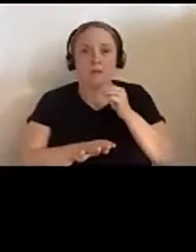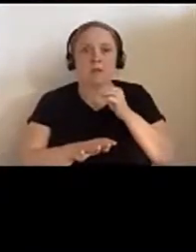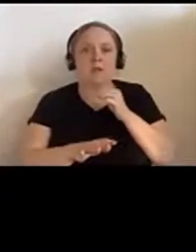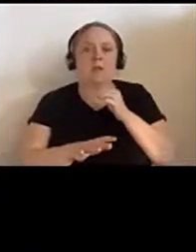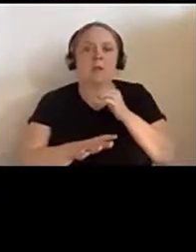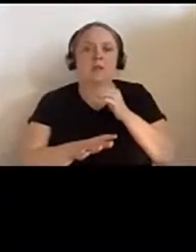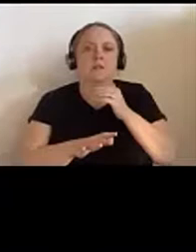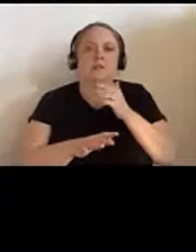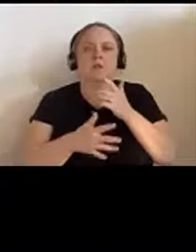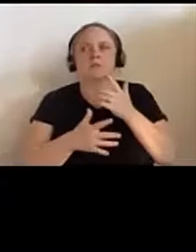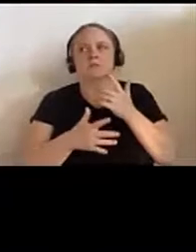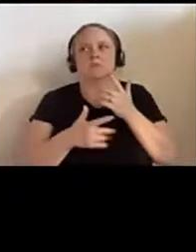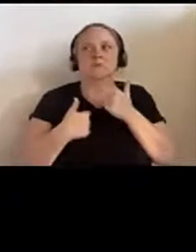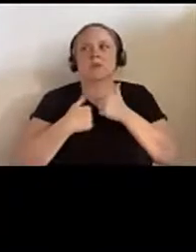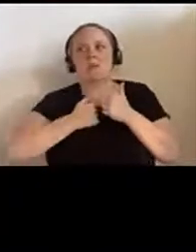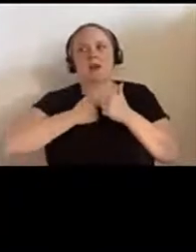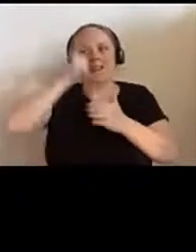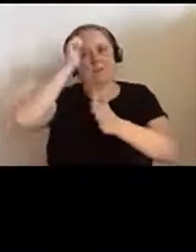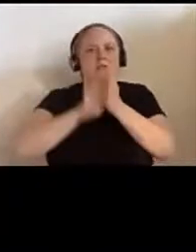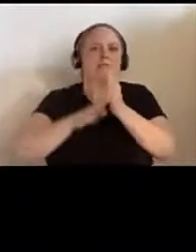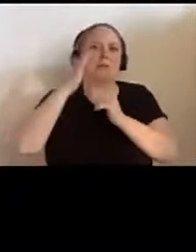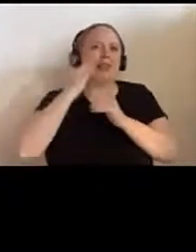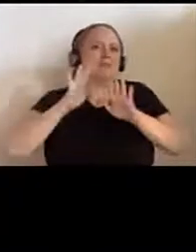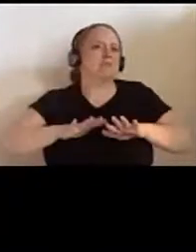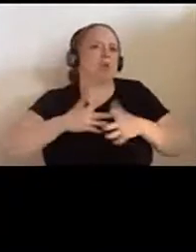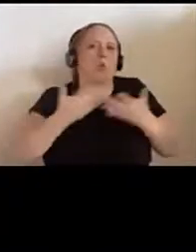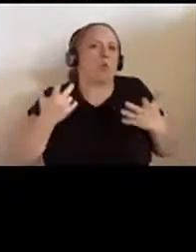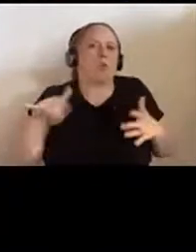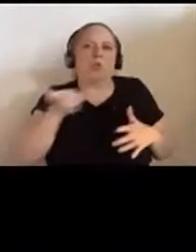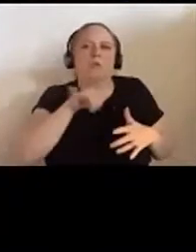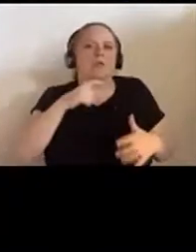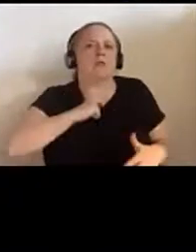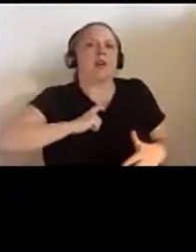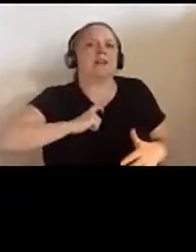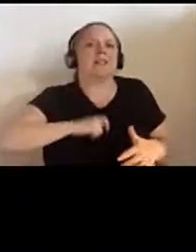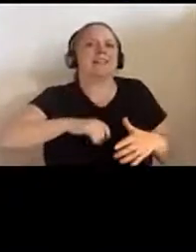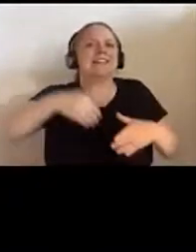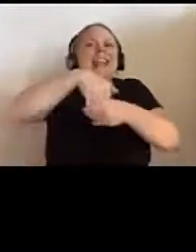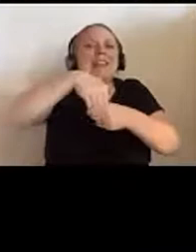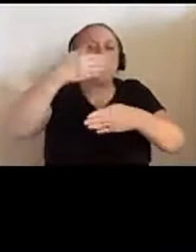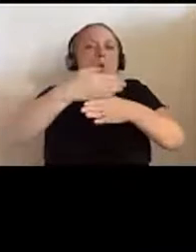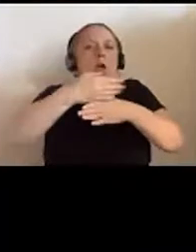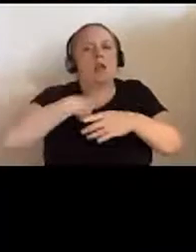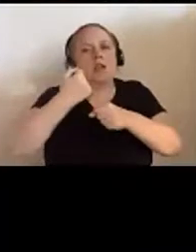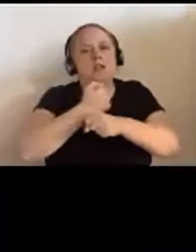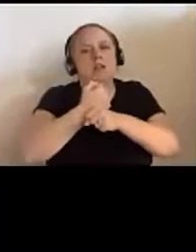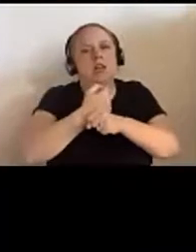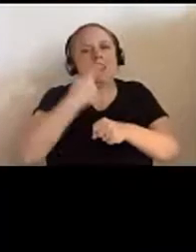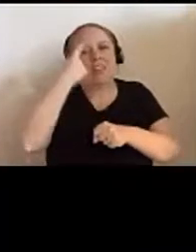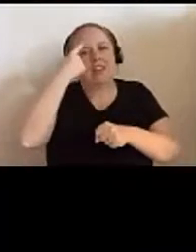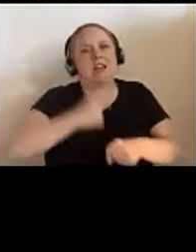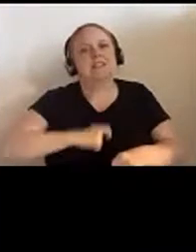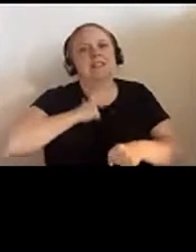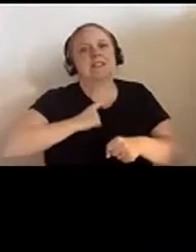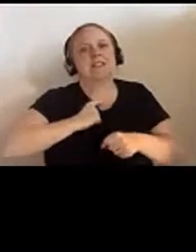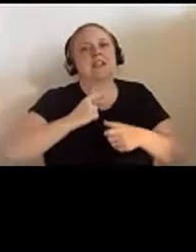Black British or what it is to be whatever identity has been explored in the work. I think identities exist in relationship.